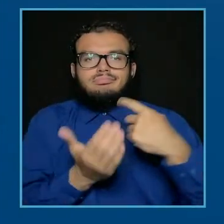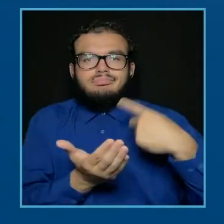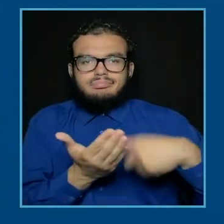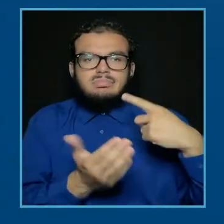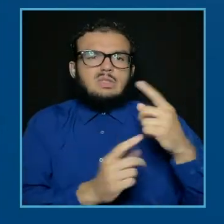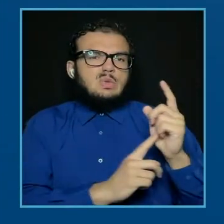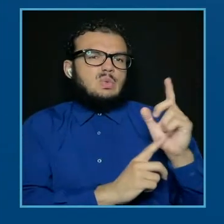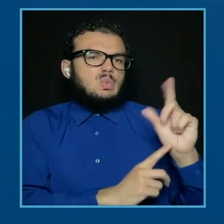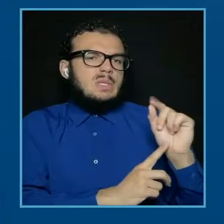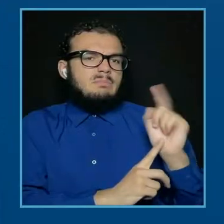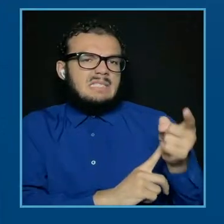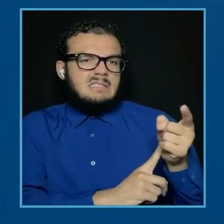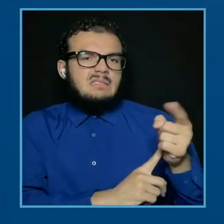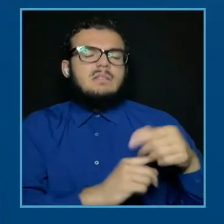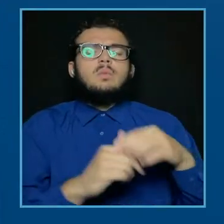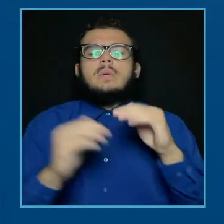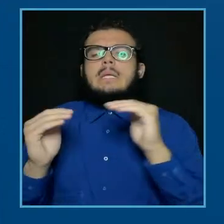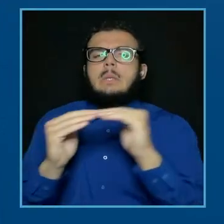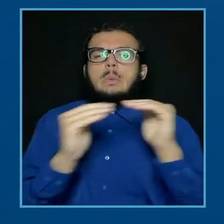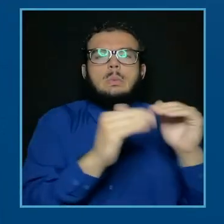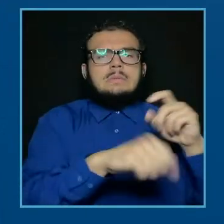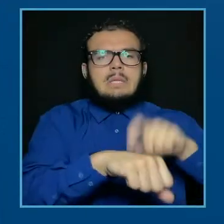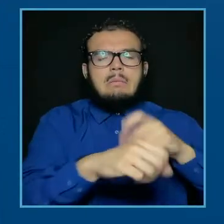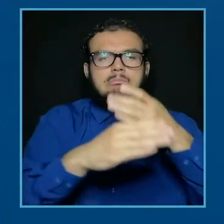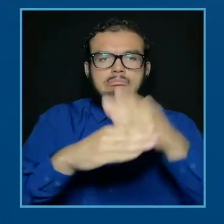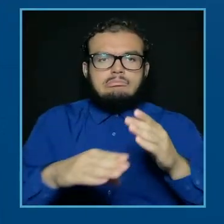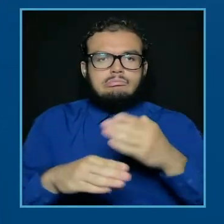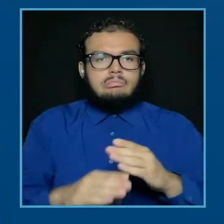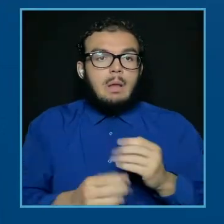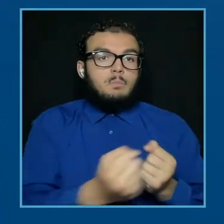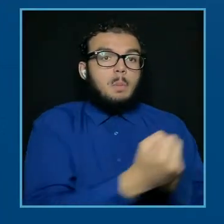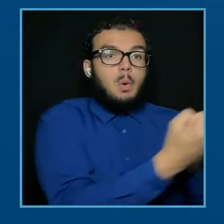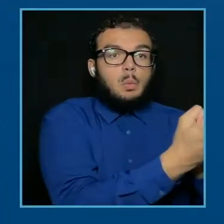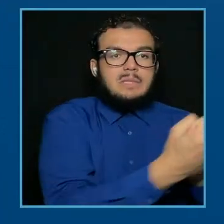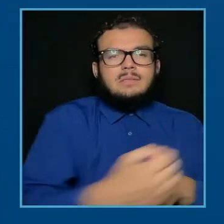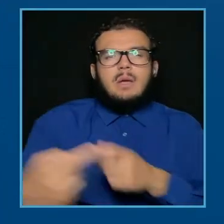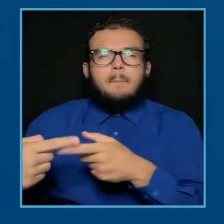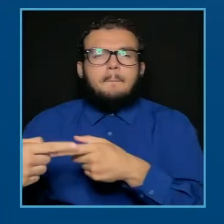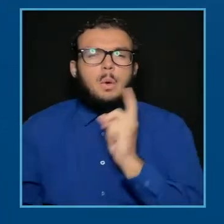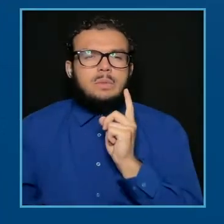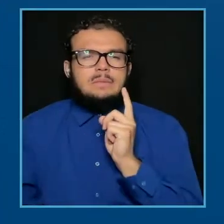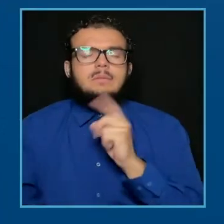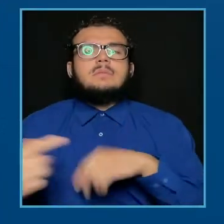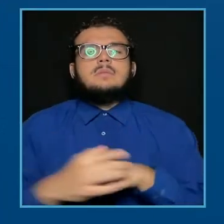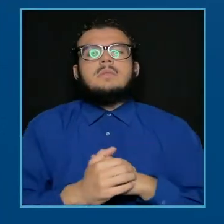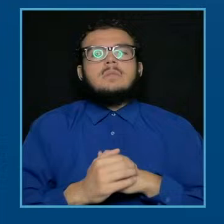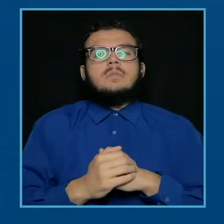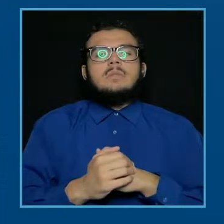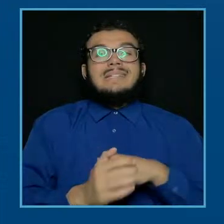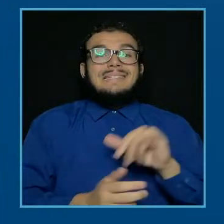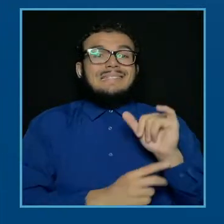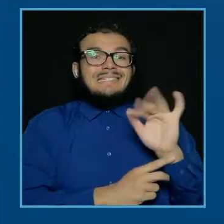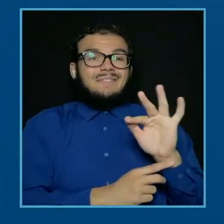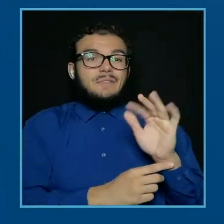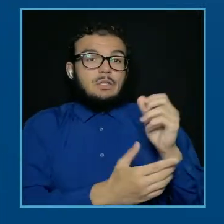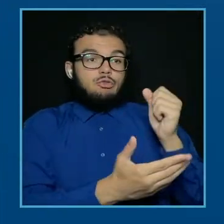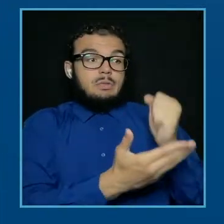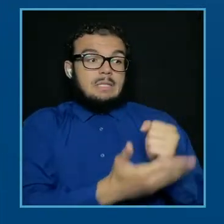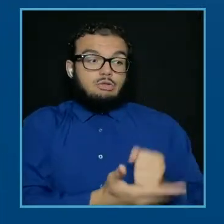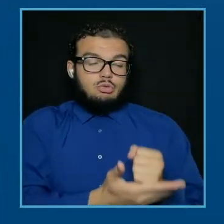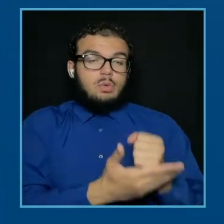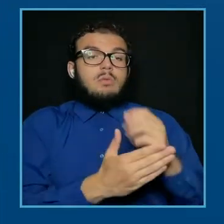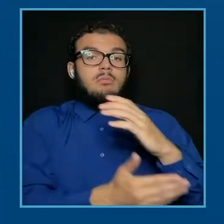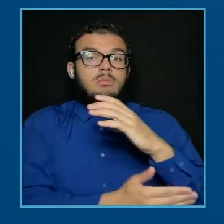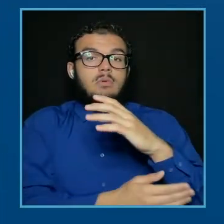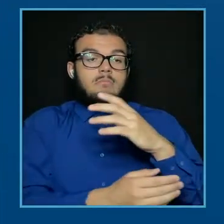minutes with equal time divided between the proponents and opponents of the resolution. If the credential if the credential